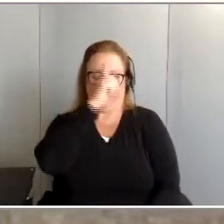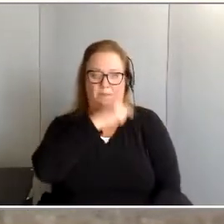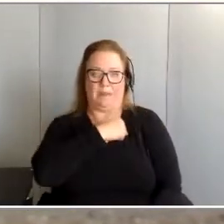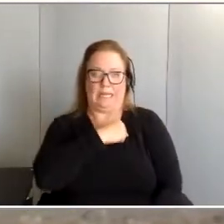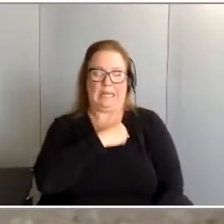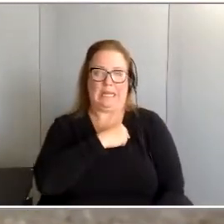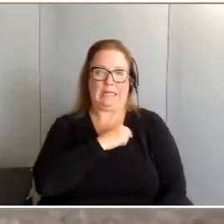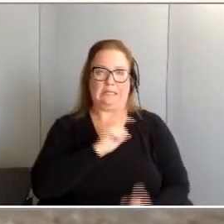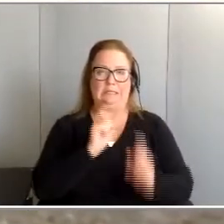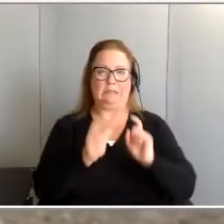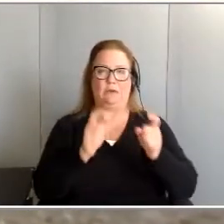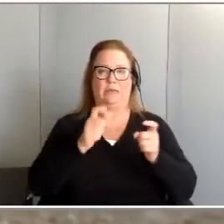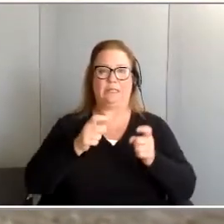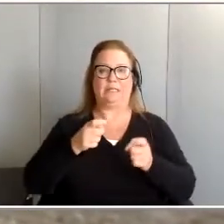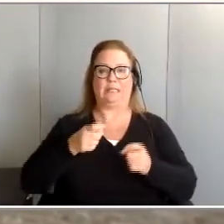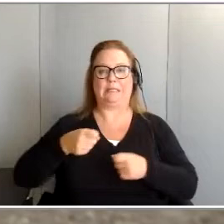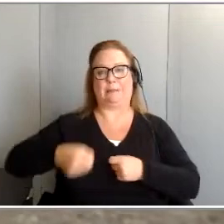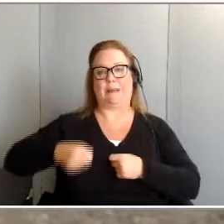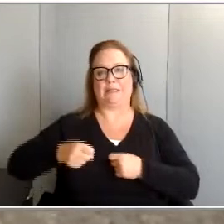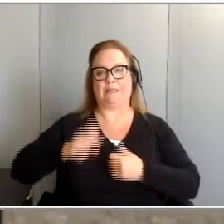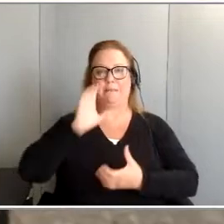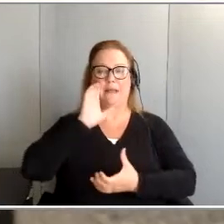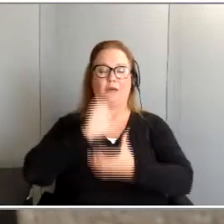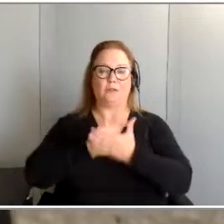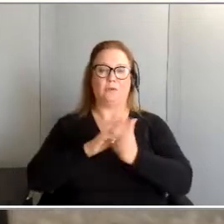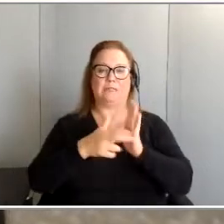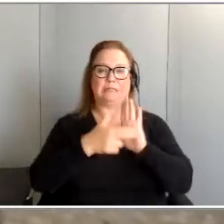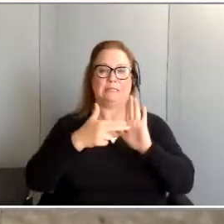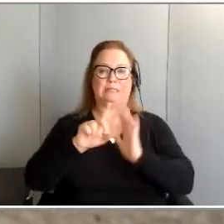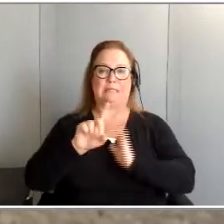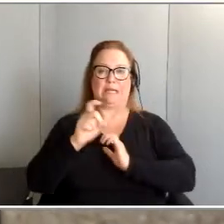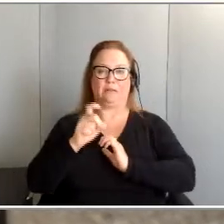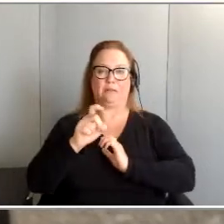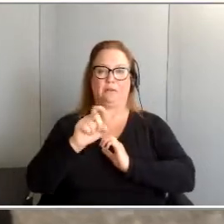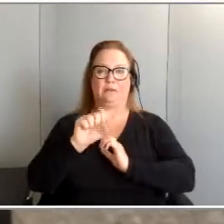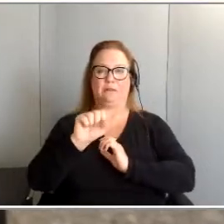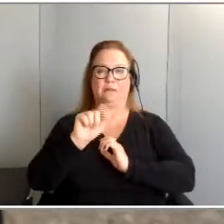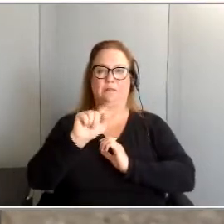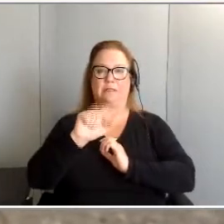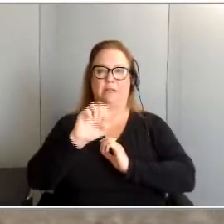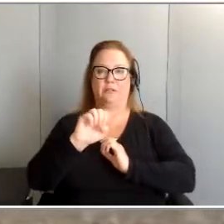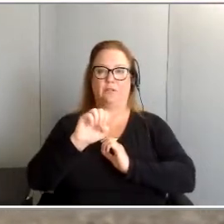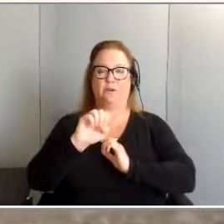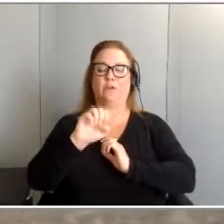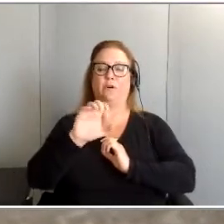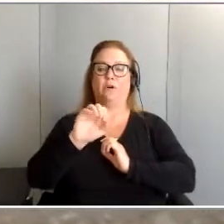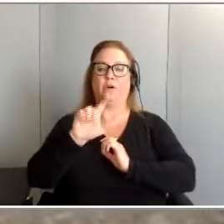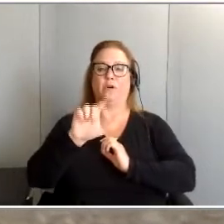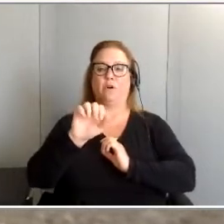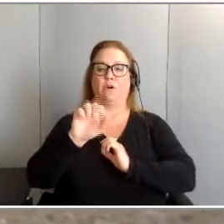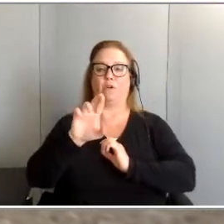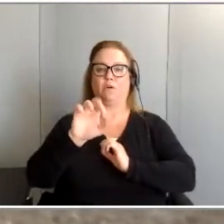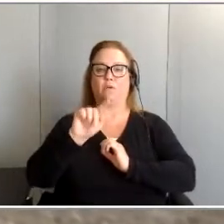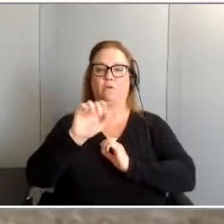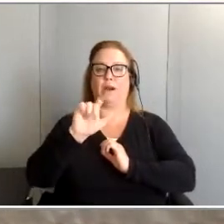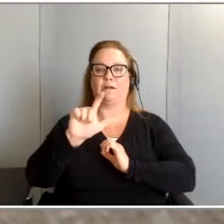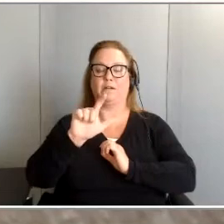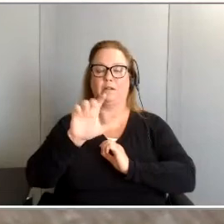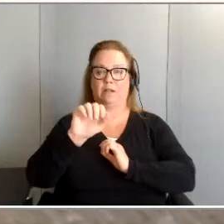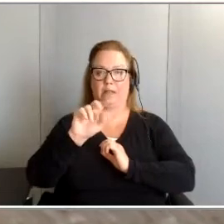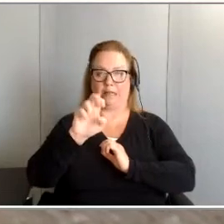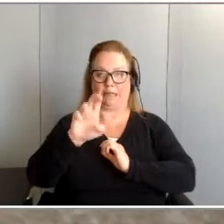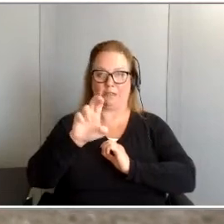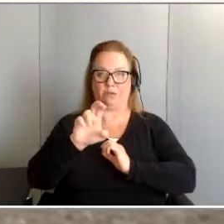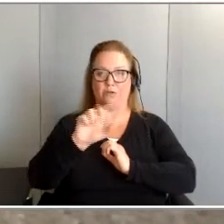donate these care packages. My husband was diagnosed with stage 4 colorectal cancer in 2020.